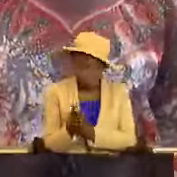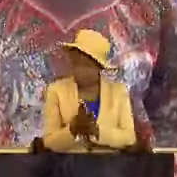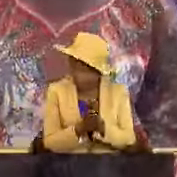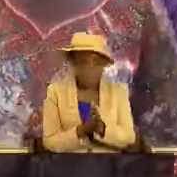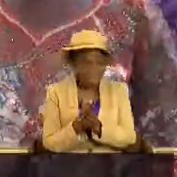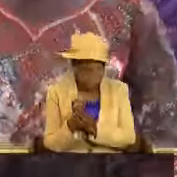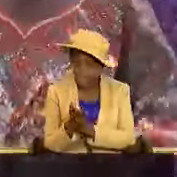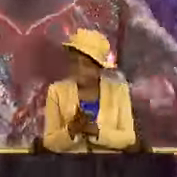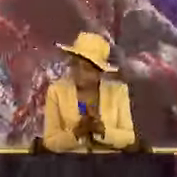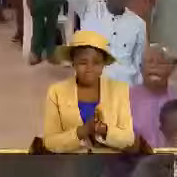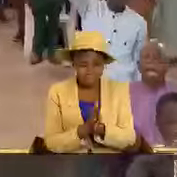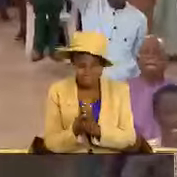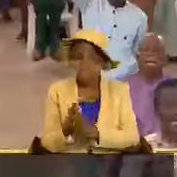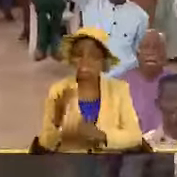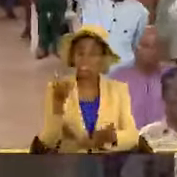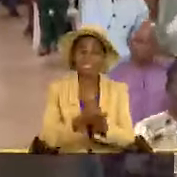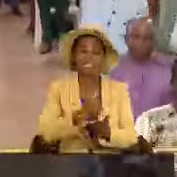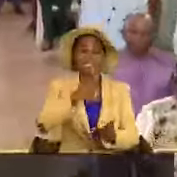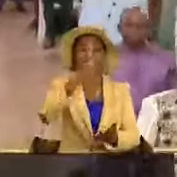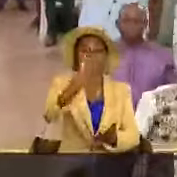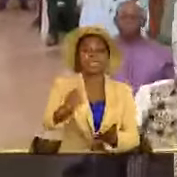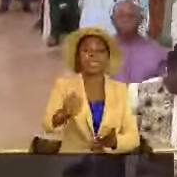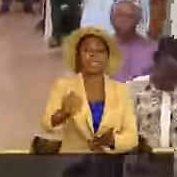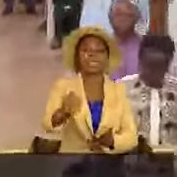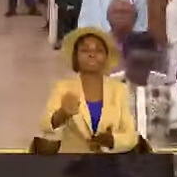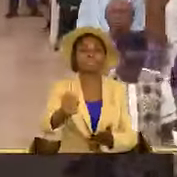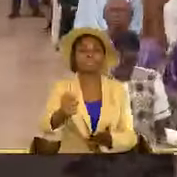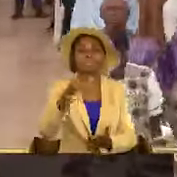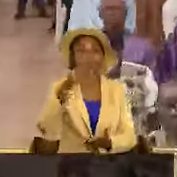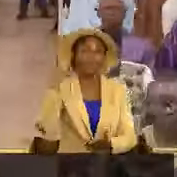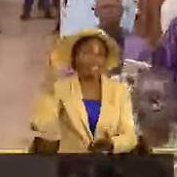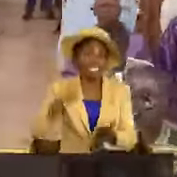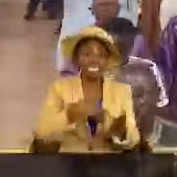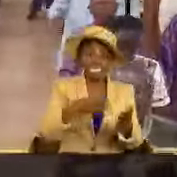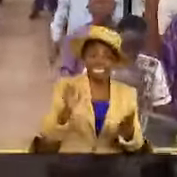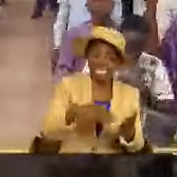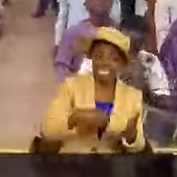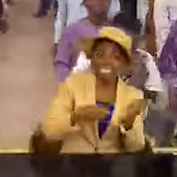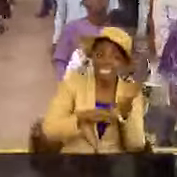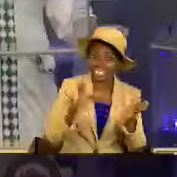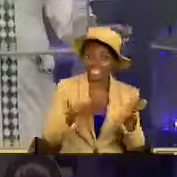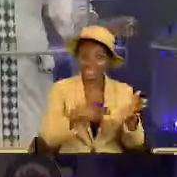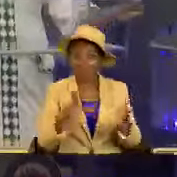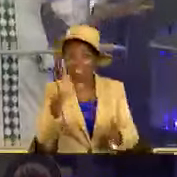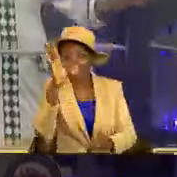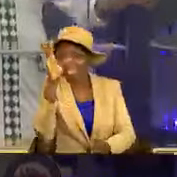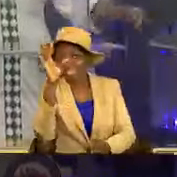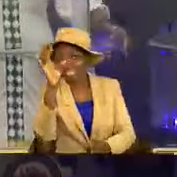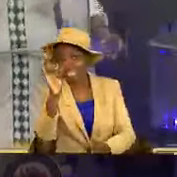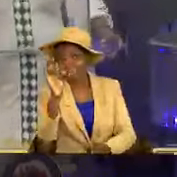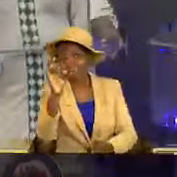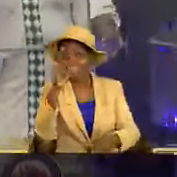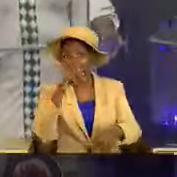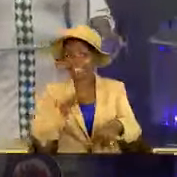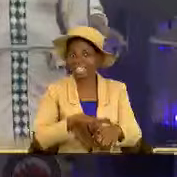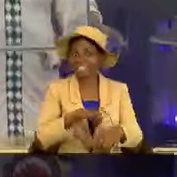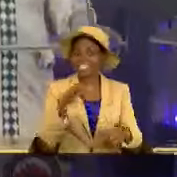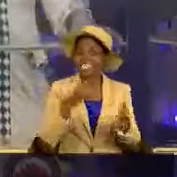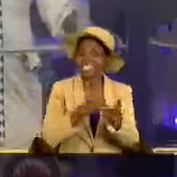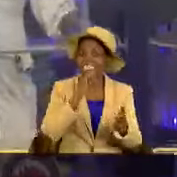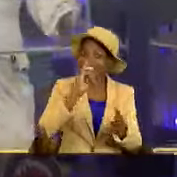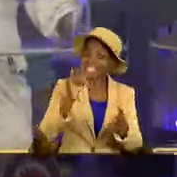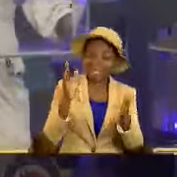in Jesus name we pray you sing this song seven Earth time it's a prayer and it's